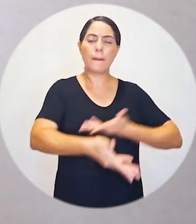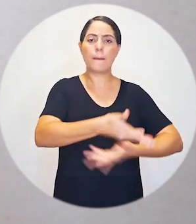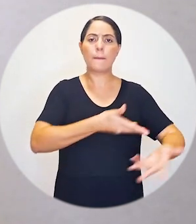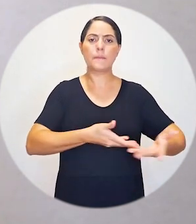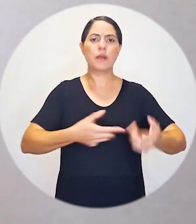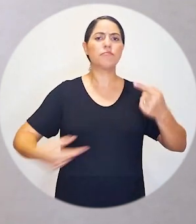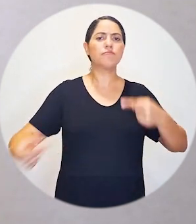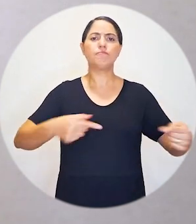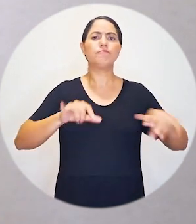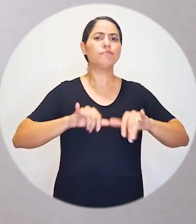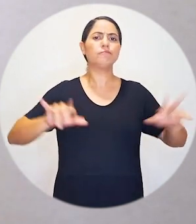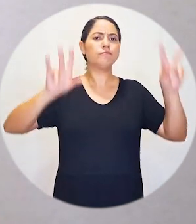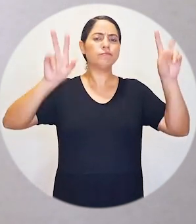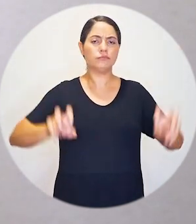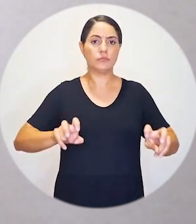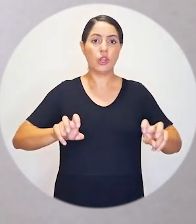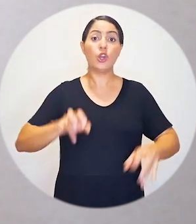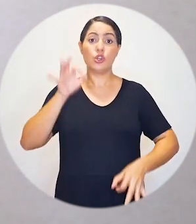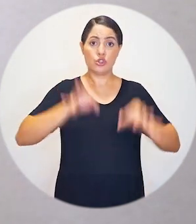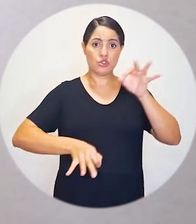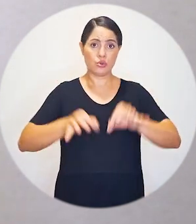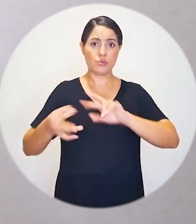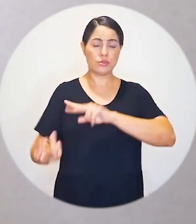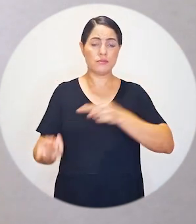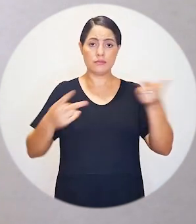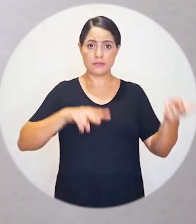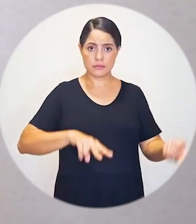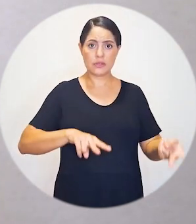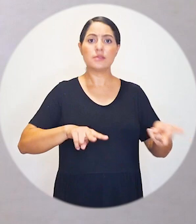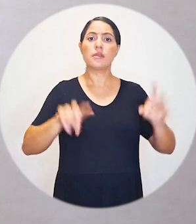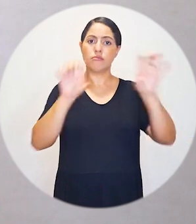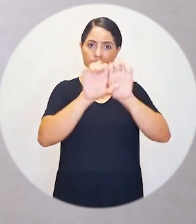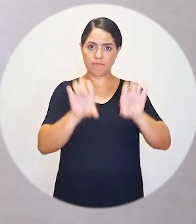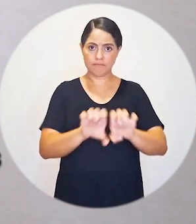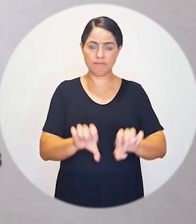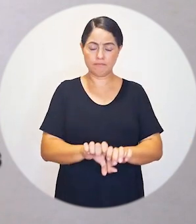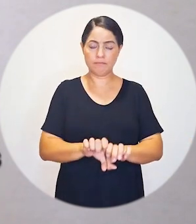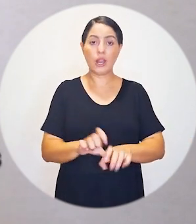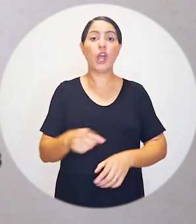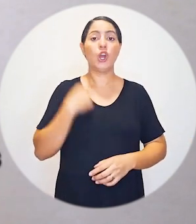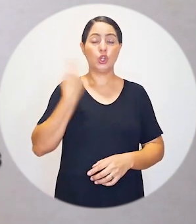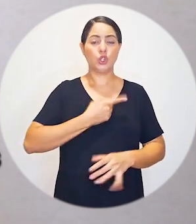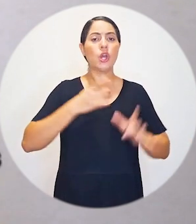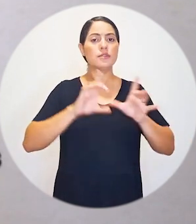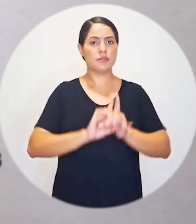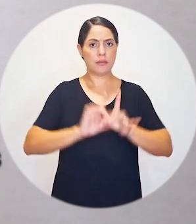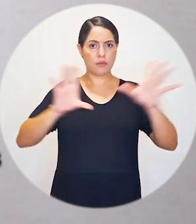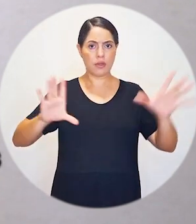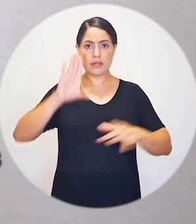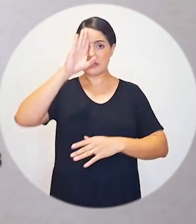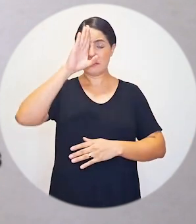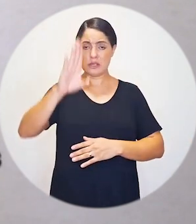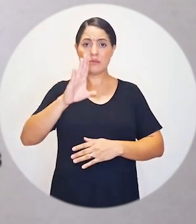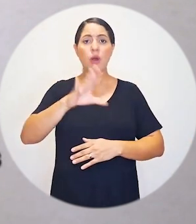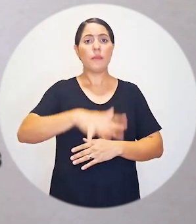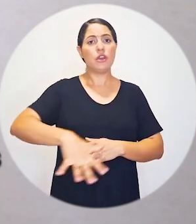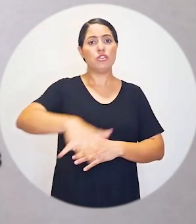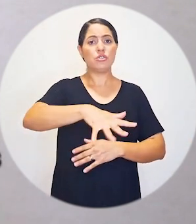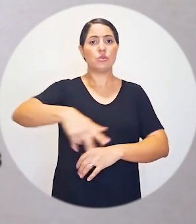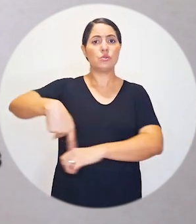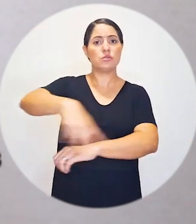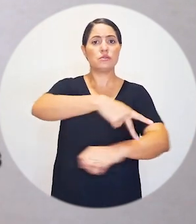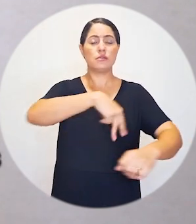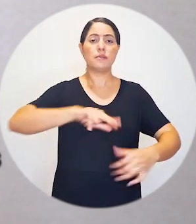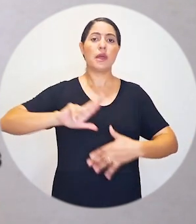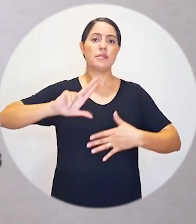discourse on the foundational pillars of transitional justice. Strengthening democracy, particularly